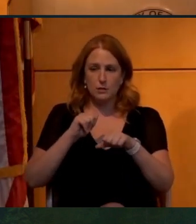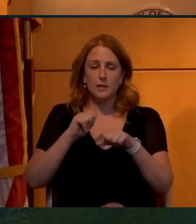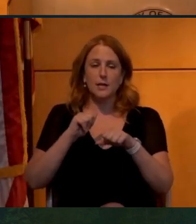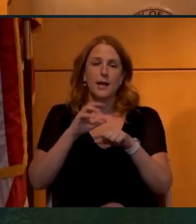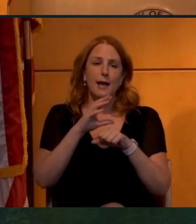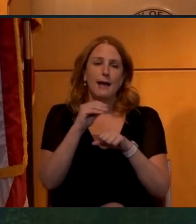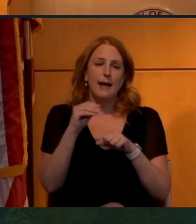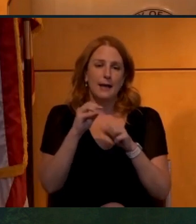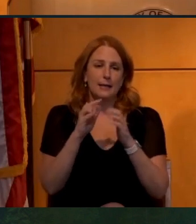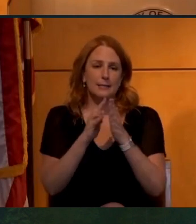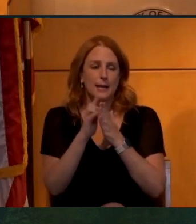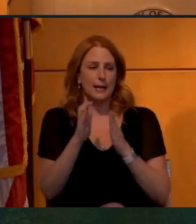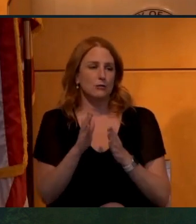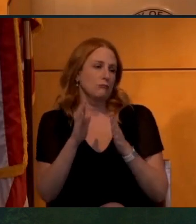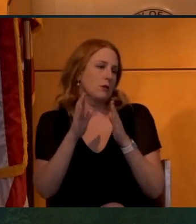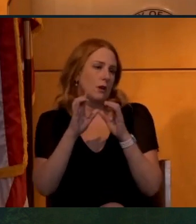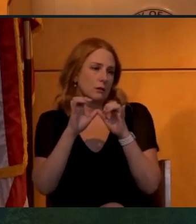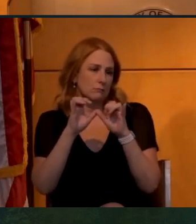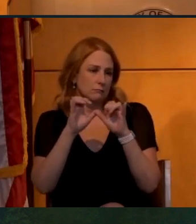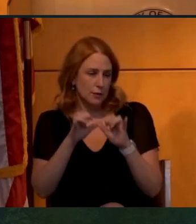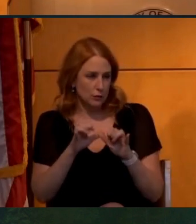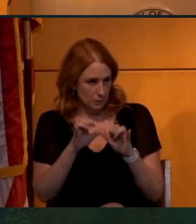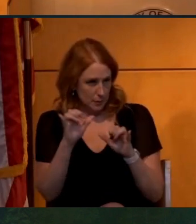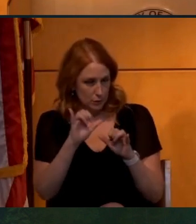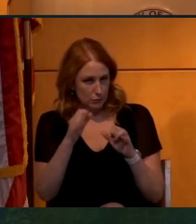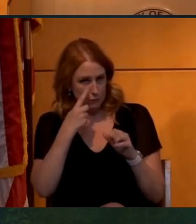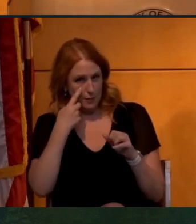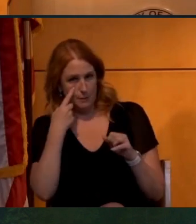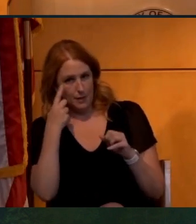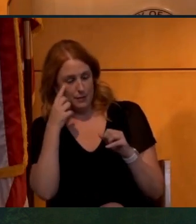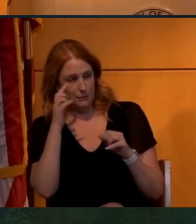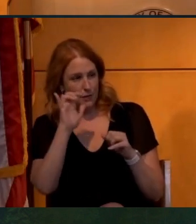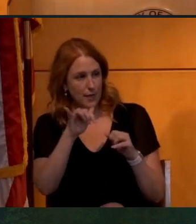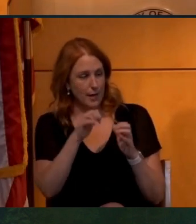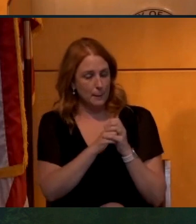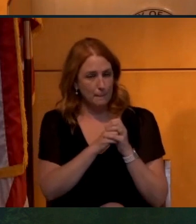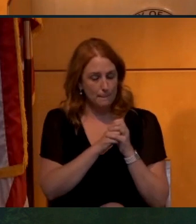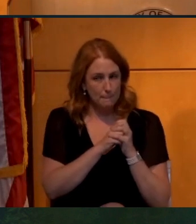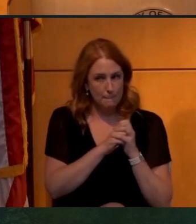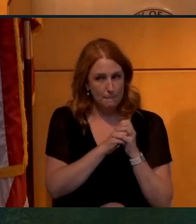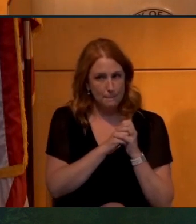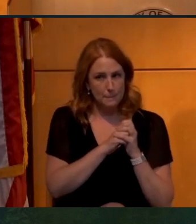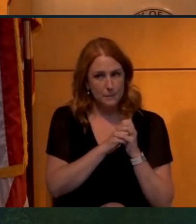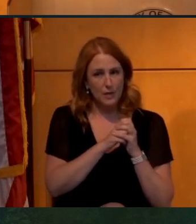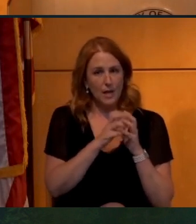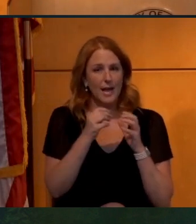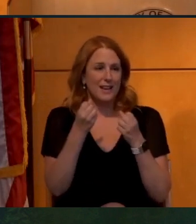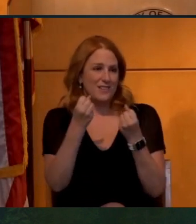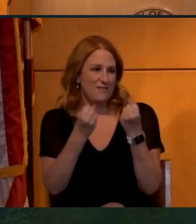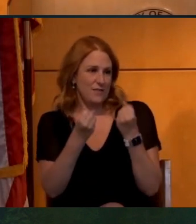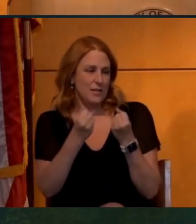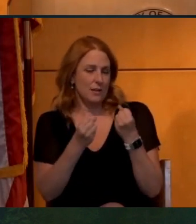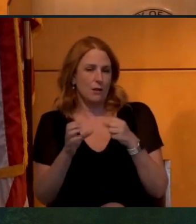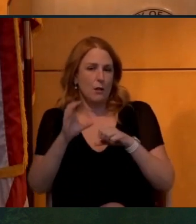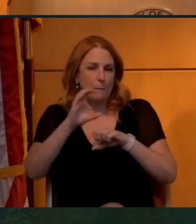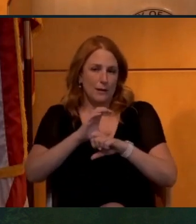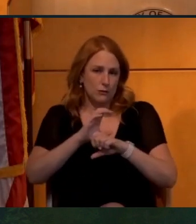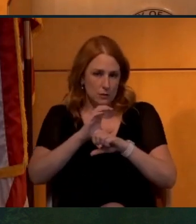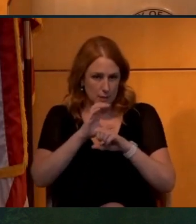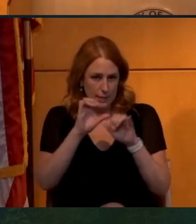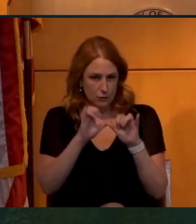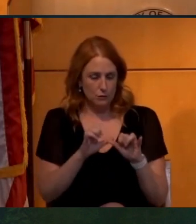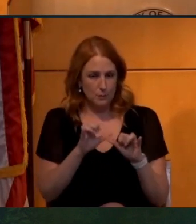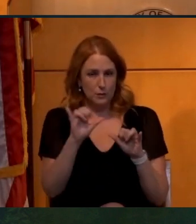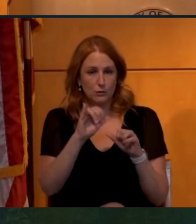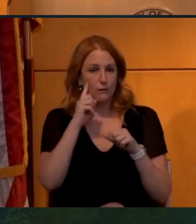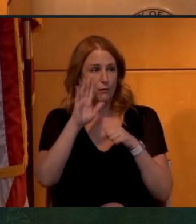or astronaut utilized instruments. So keep your eyes out for that. And then finally, our Lunar Terrain Vehicle mounted instruments solicitation. And for